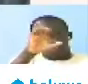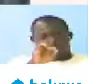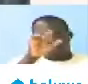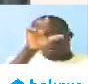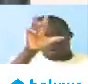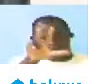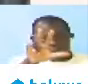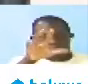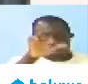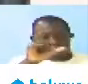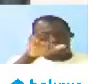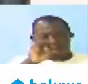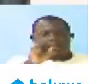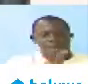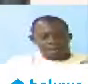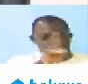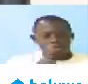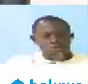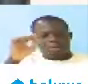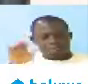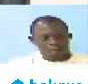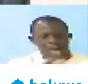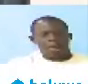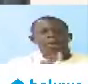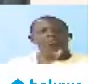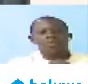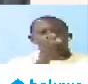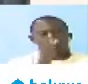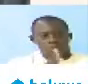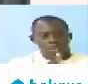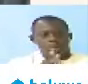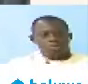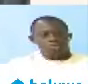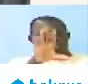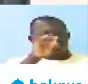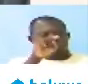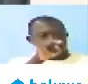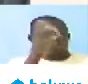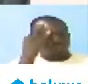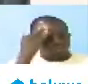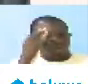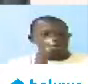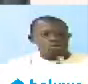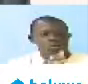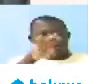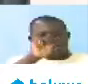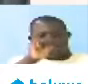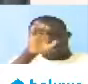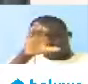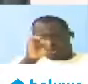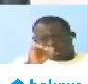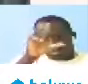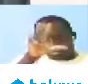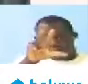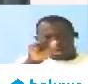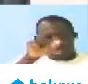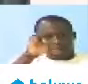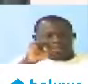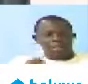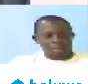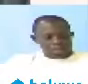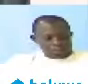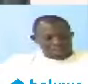it, Mr. Witness, do you realize that ECOWAS does not issue documents by itself? It issues documents through